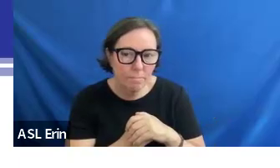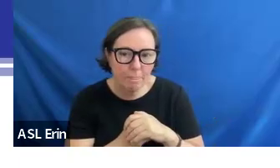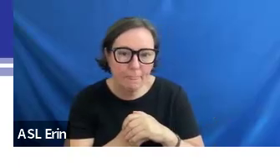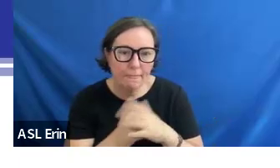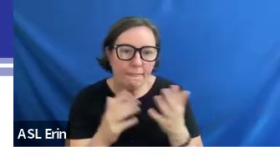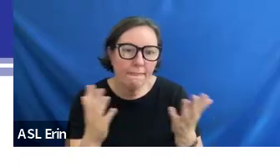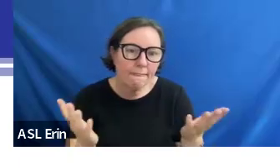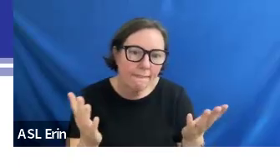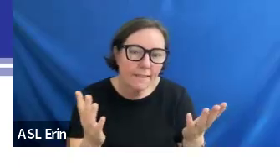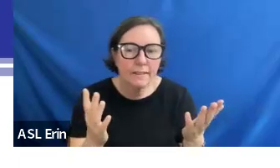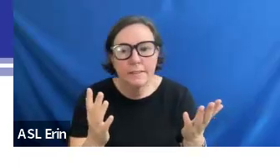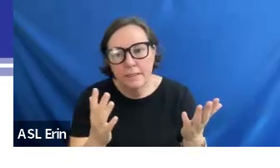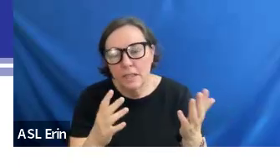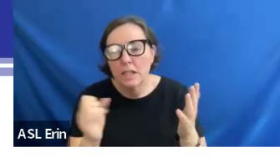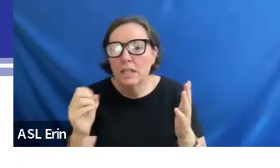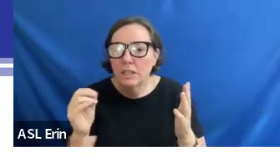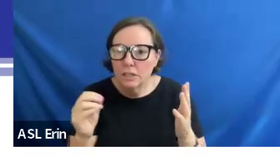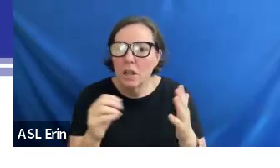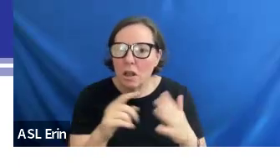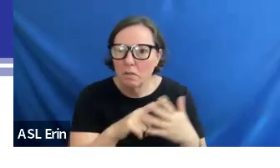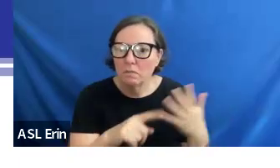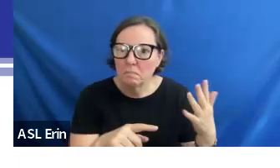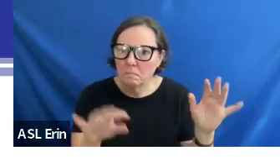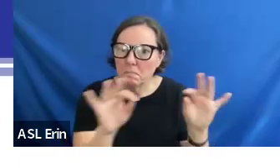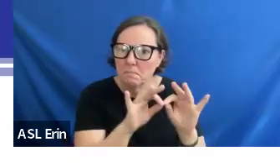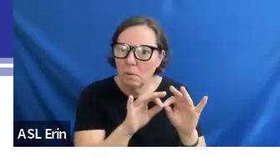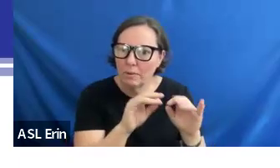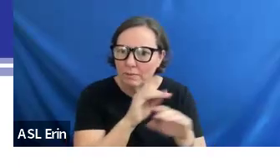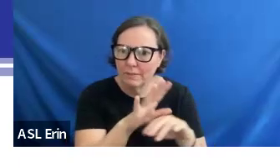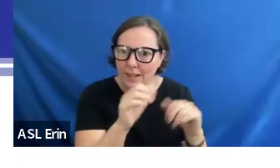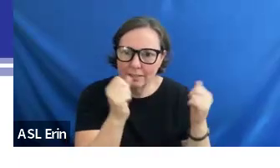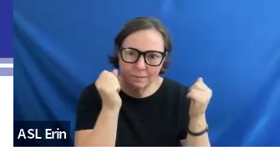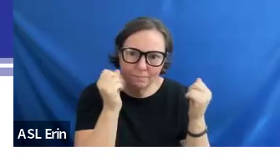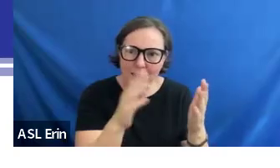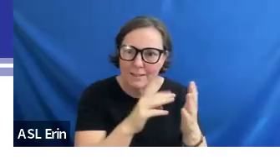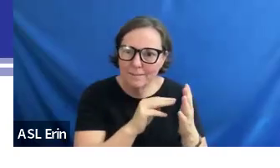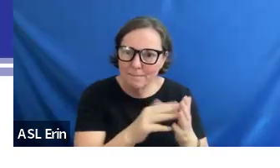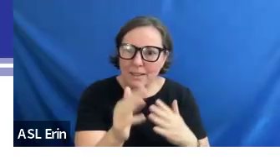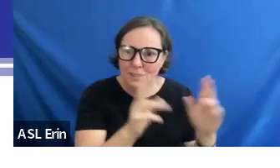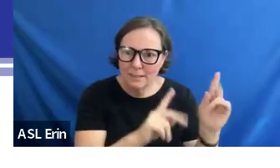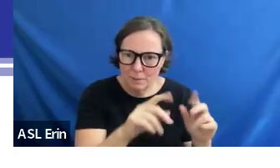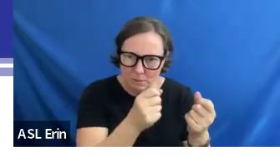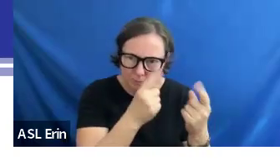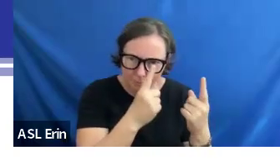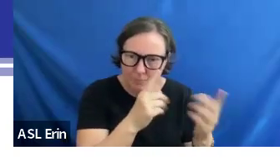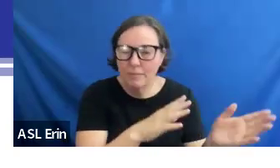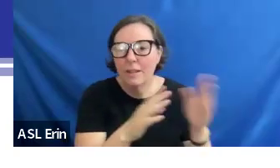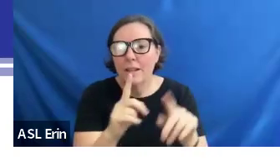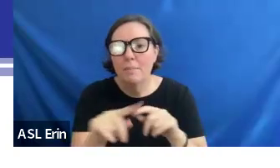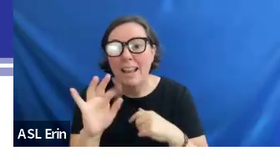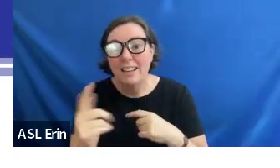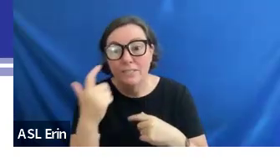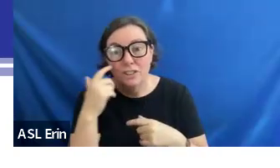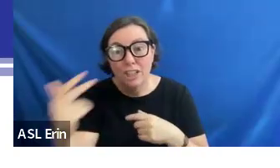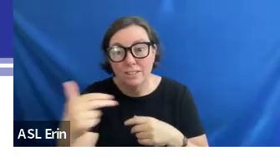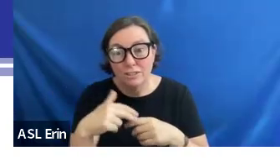So I'm sure we all, if you're new to the field, the question